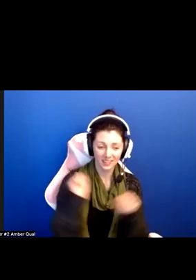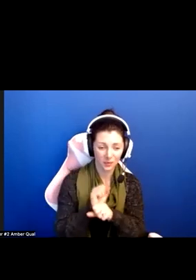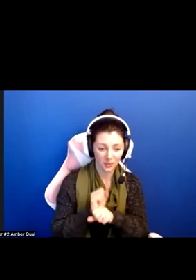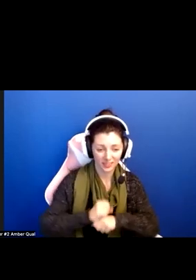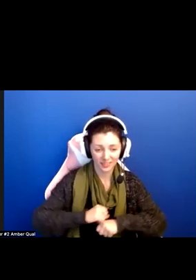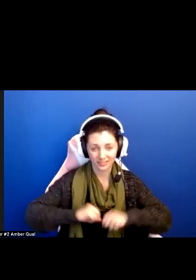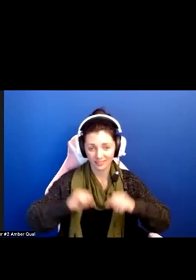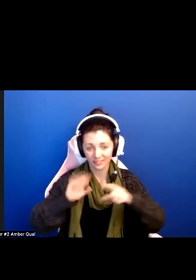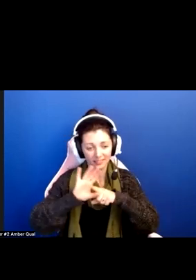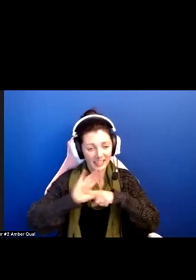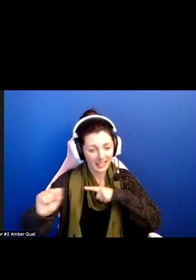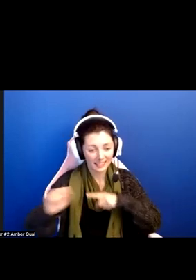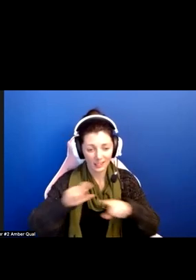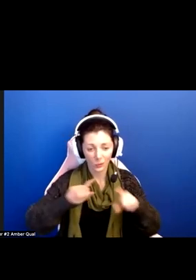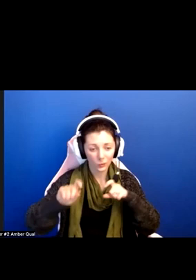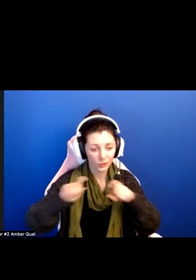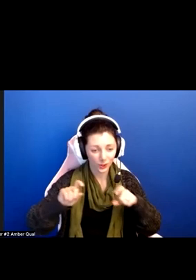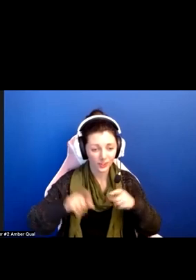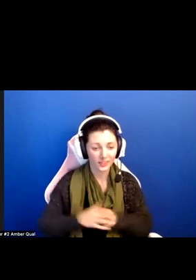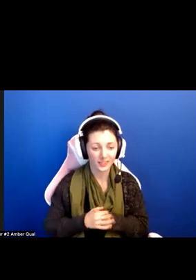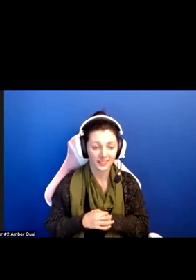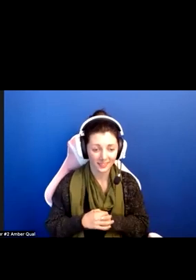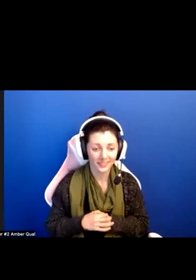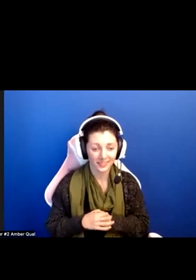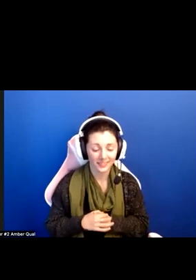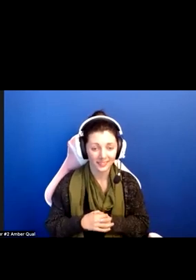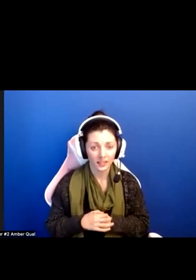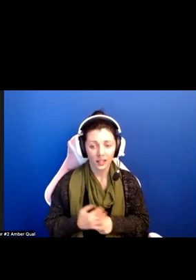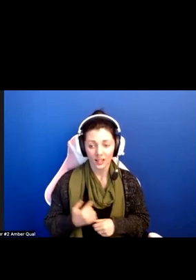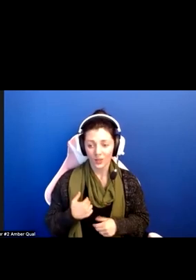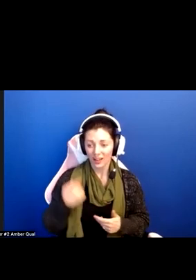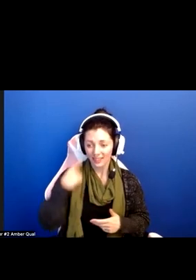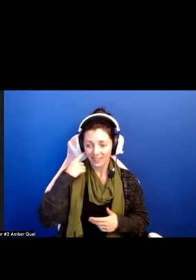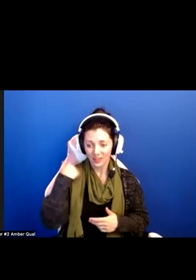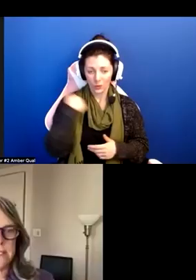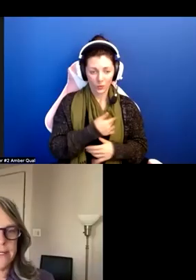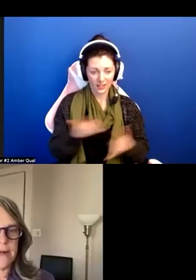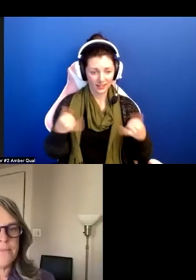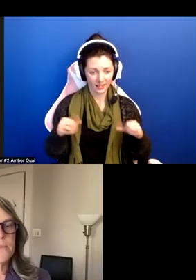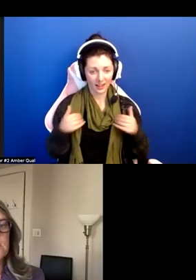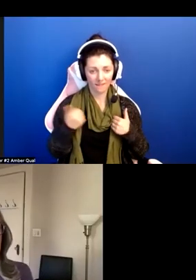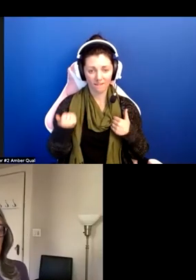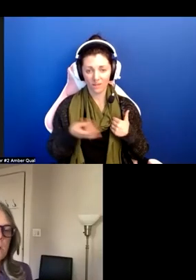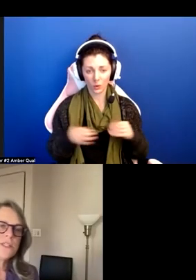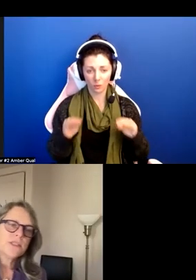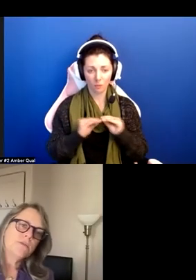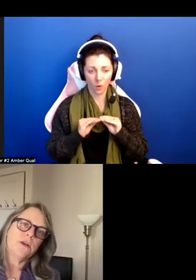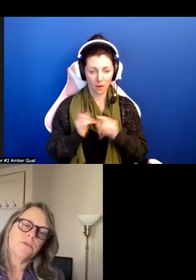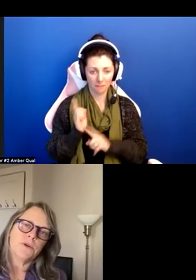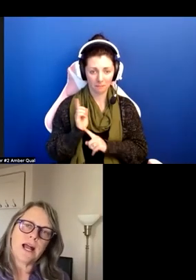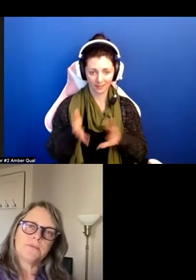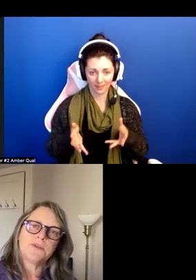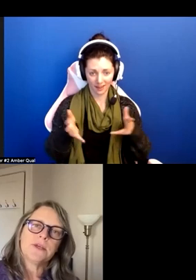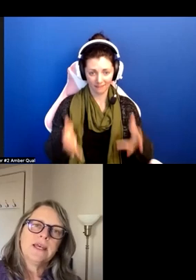I think that we have just a couple of minutes, so I do just want to see